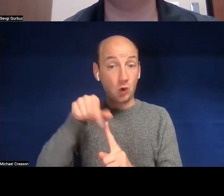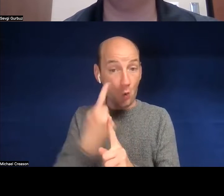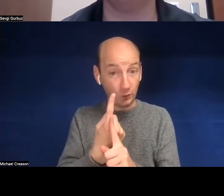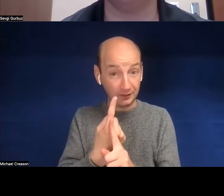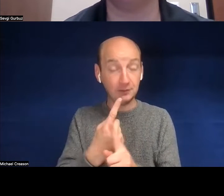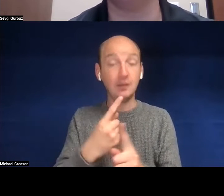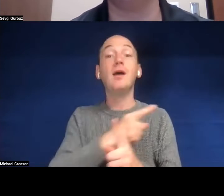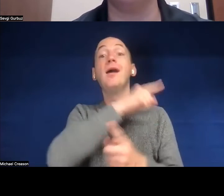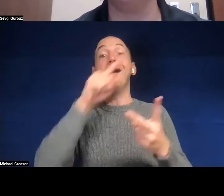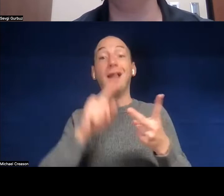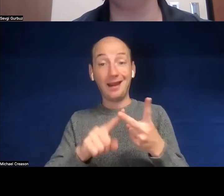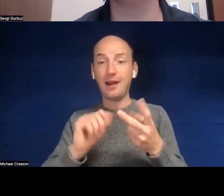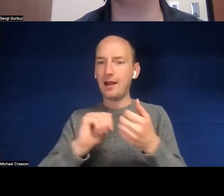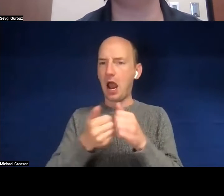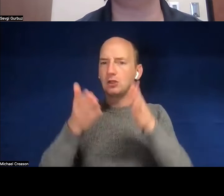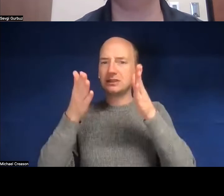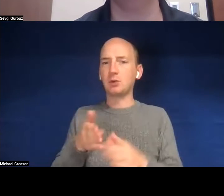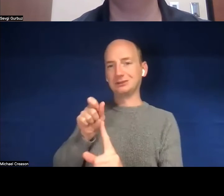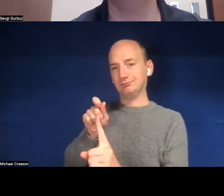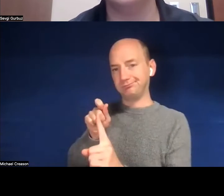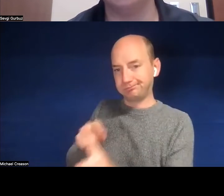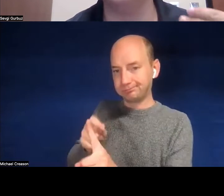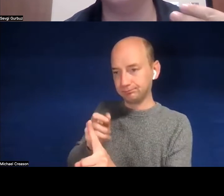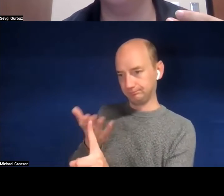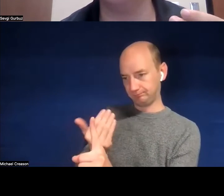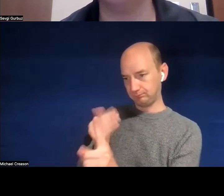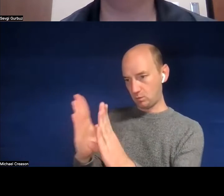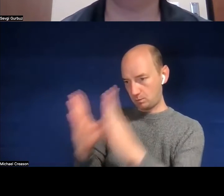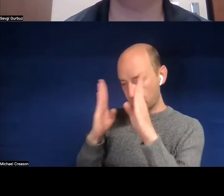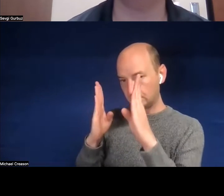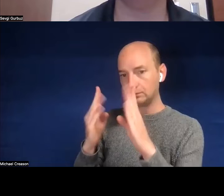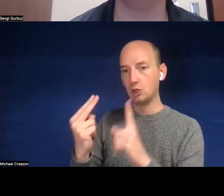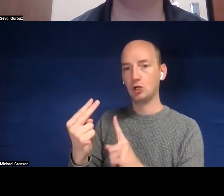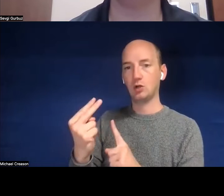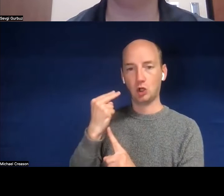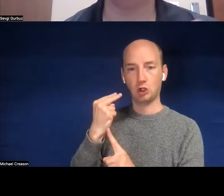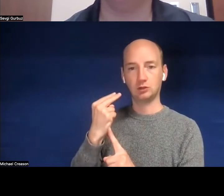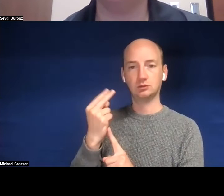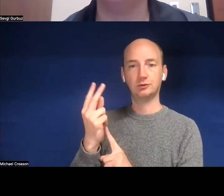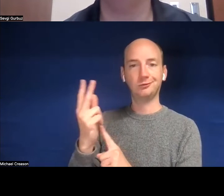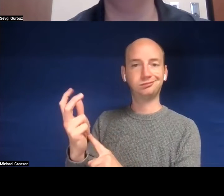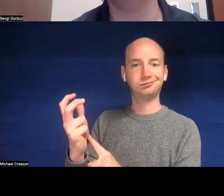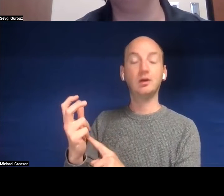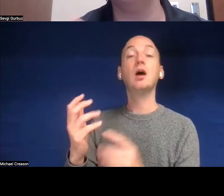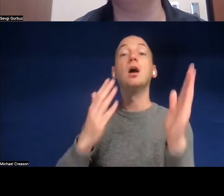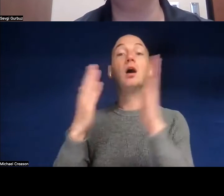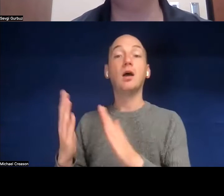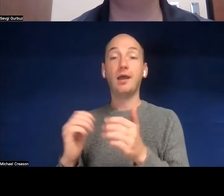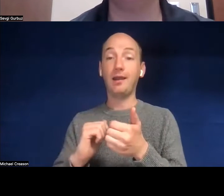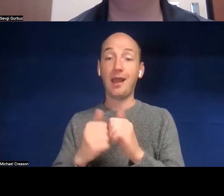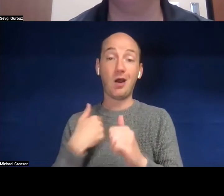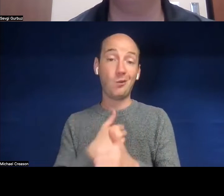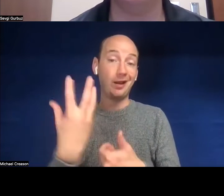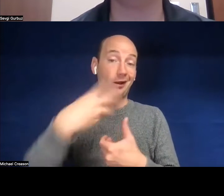initiates this mode of device control, we could look at how we could use RF sensors together with video, where video would